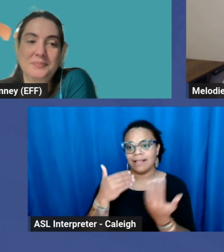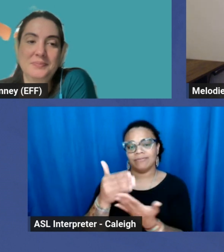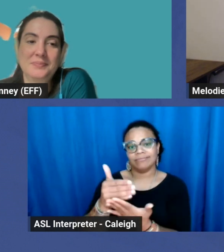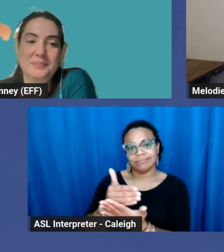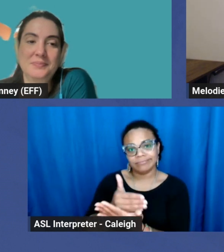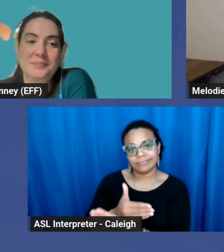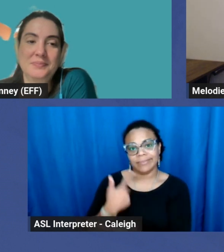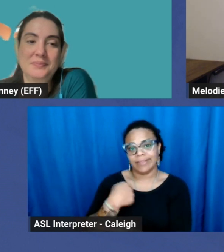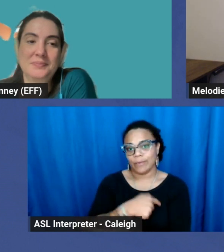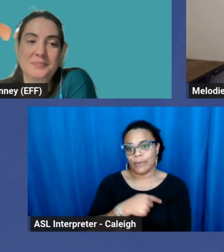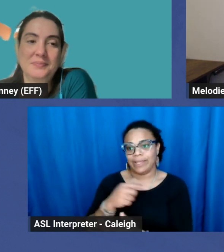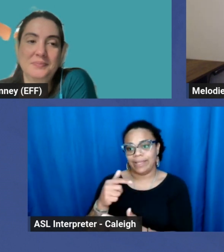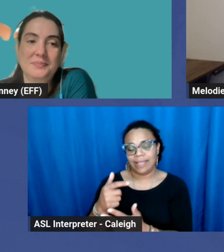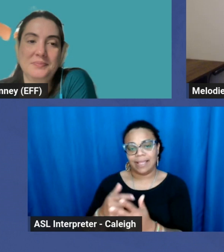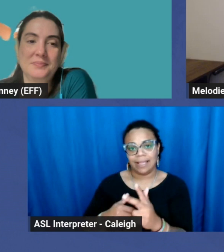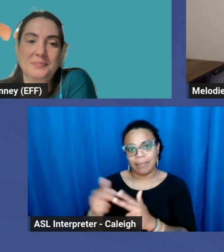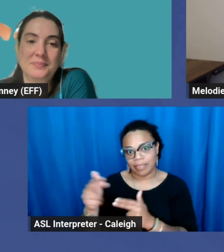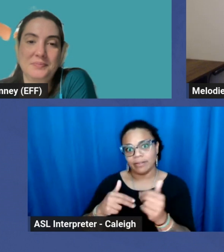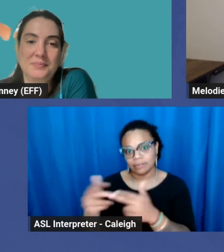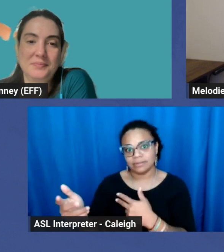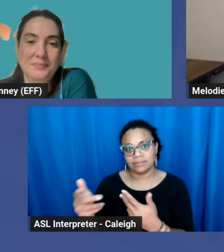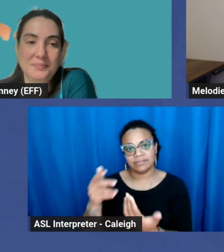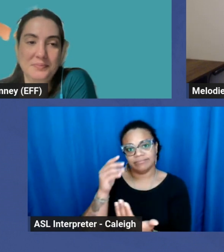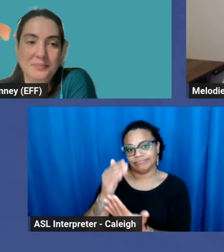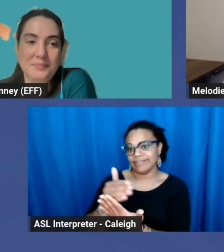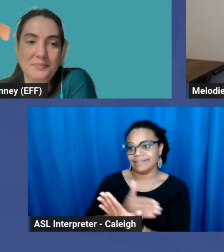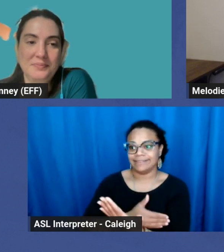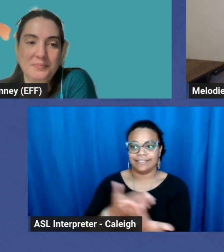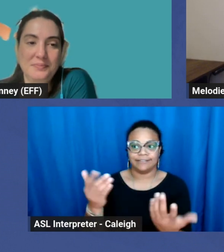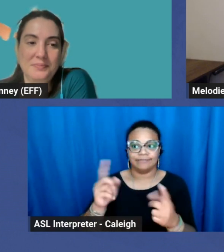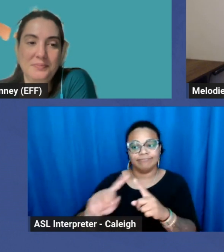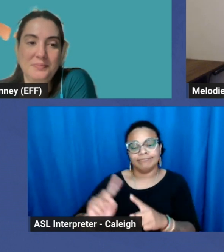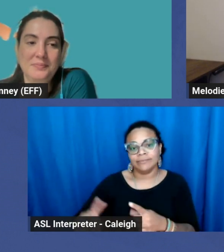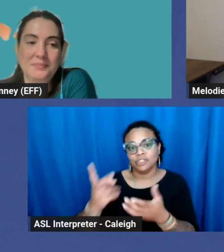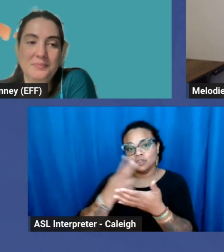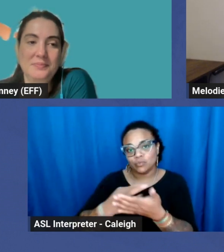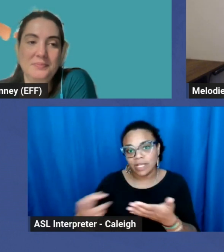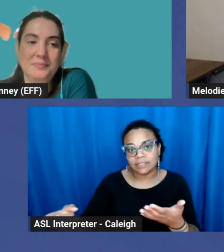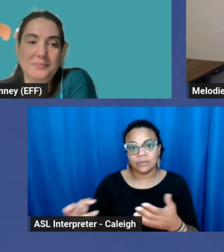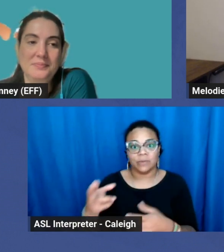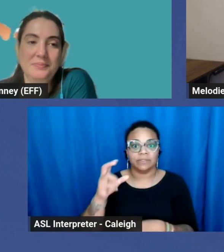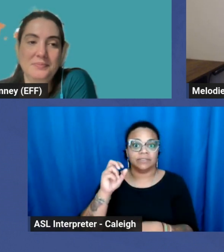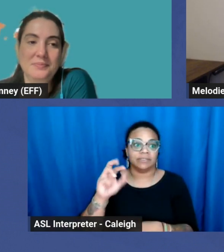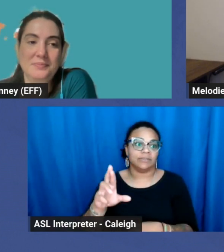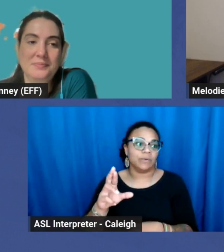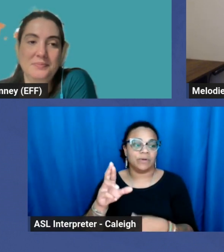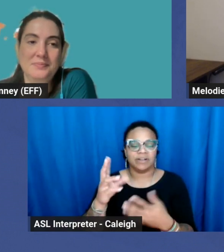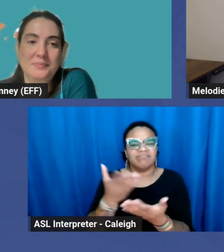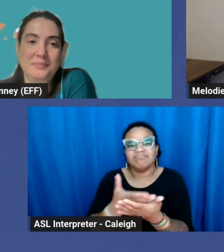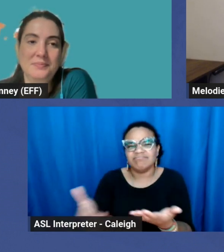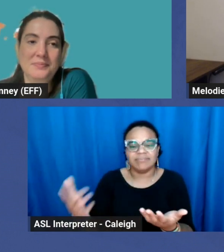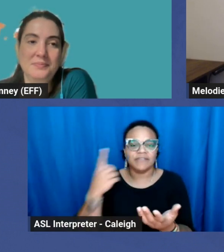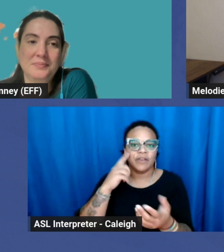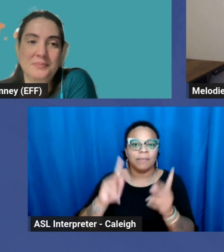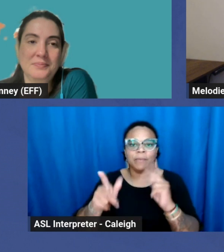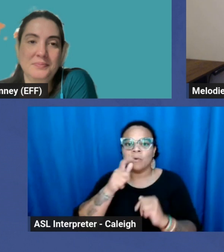built of resources for folks who are interested in advocacy around